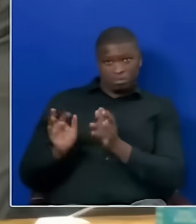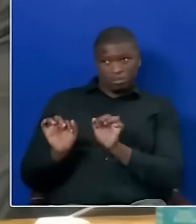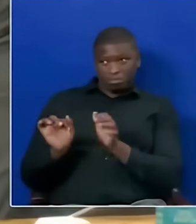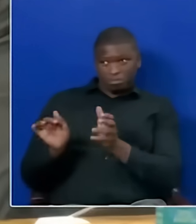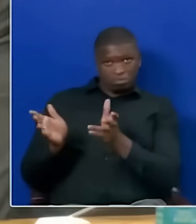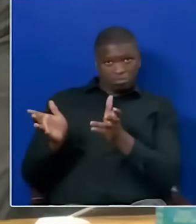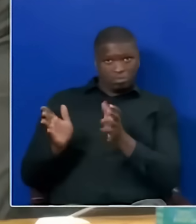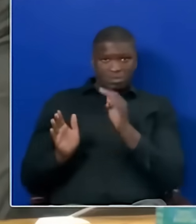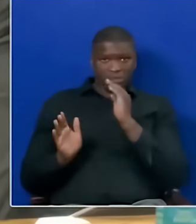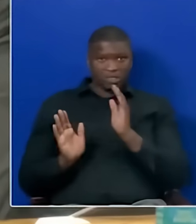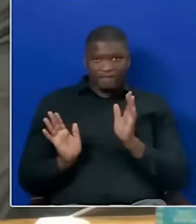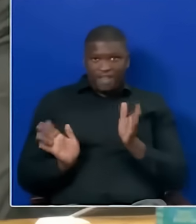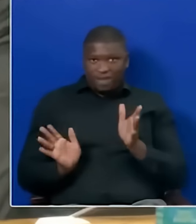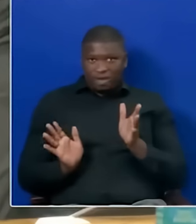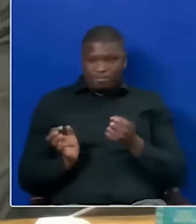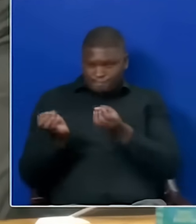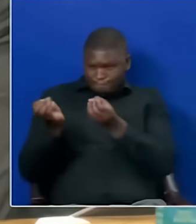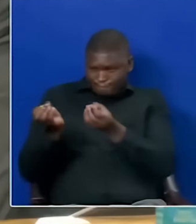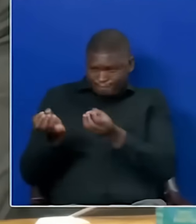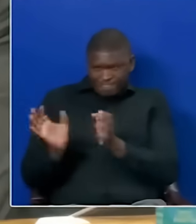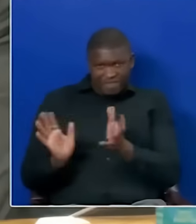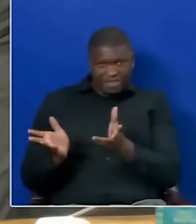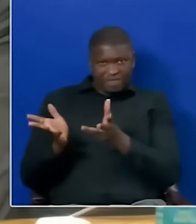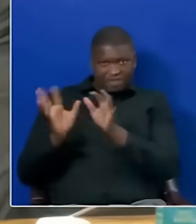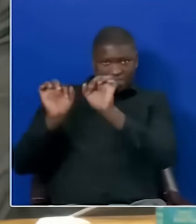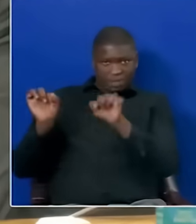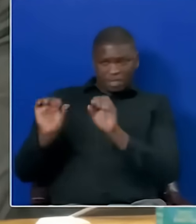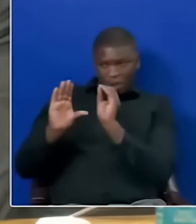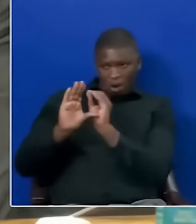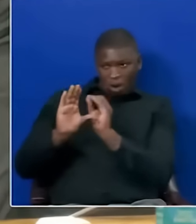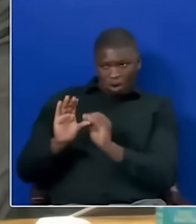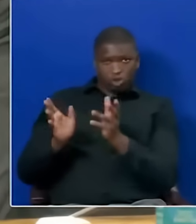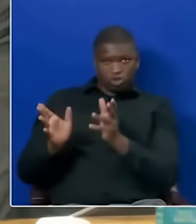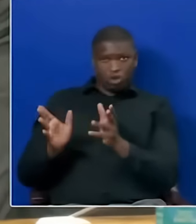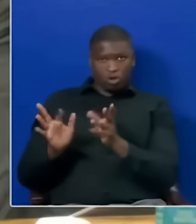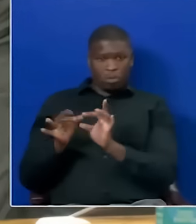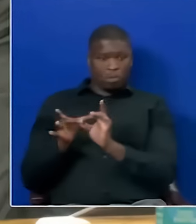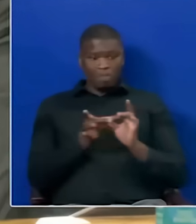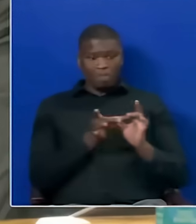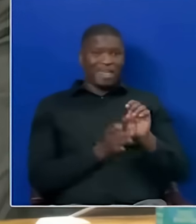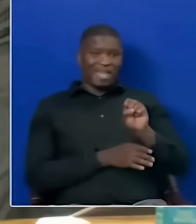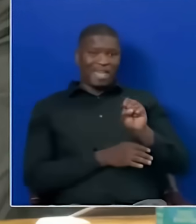entries in the audit trails on the FSL system and the ABIS system.